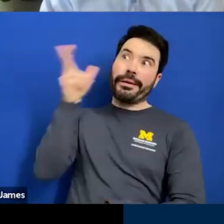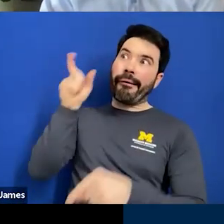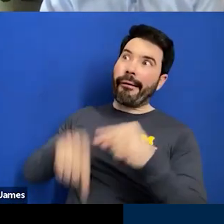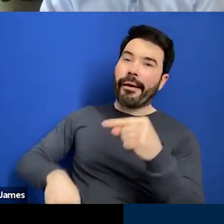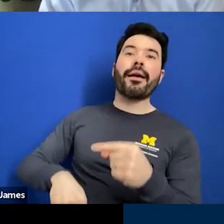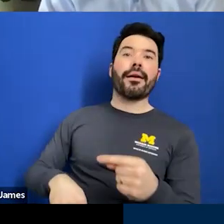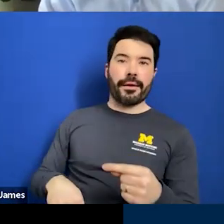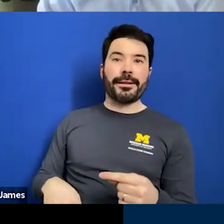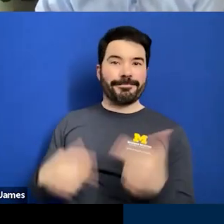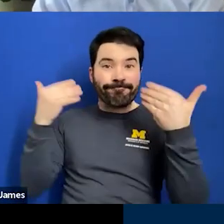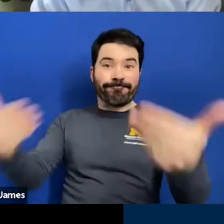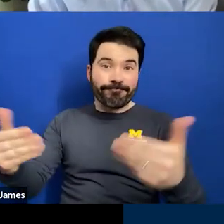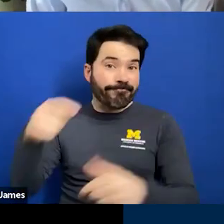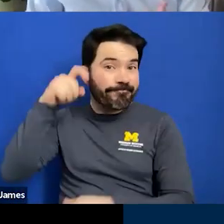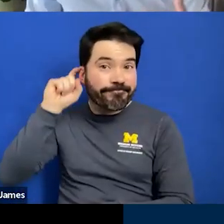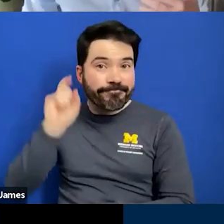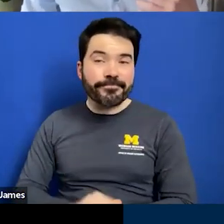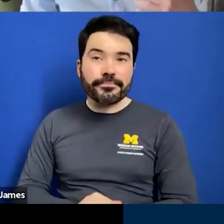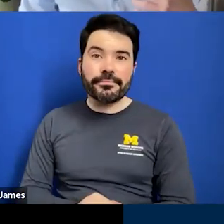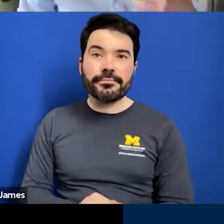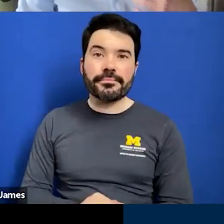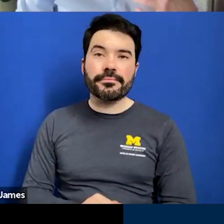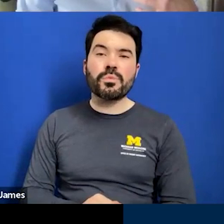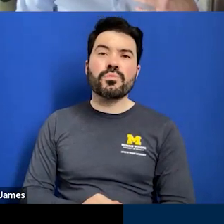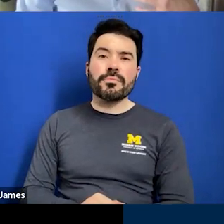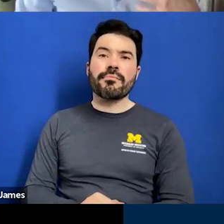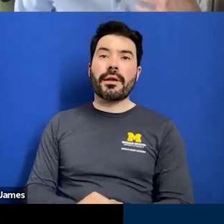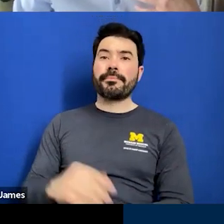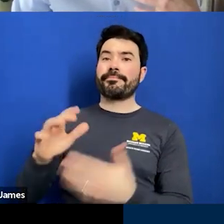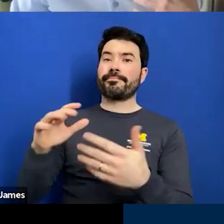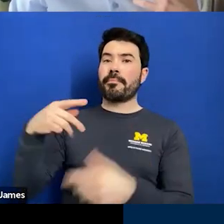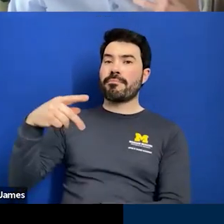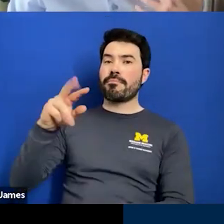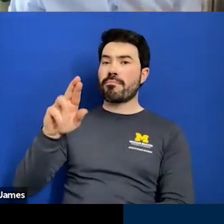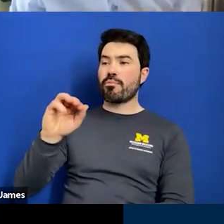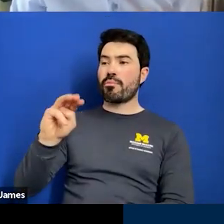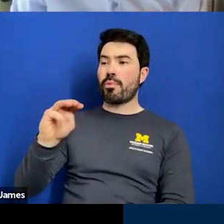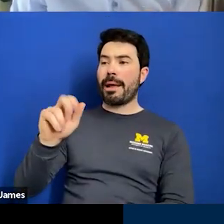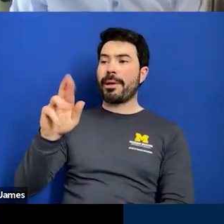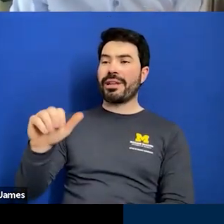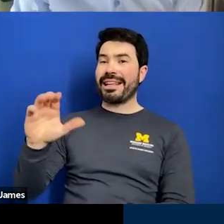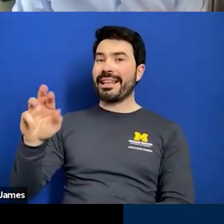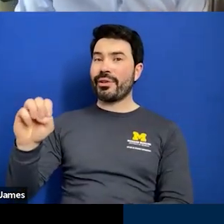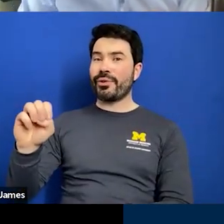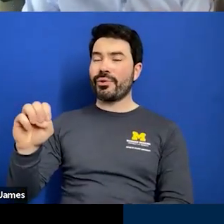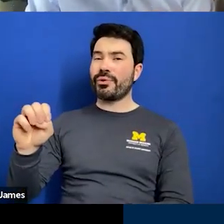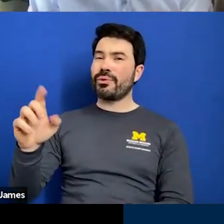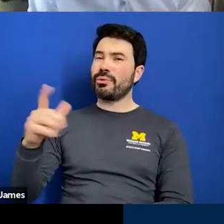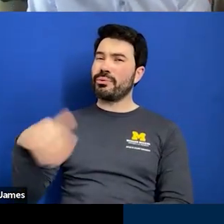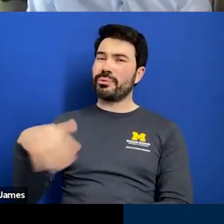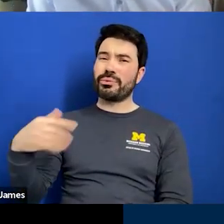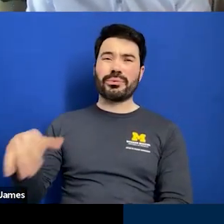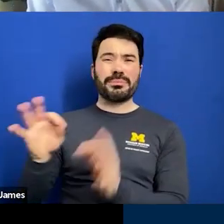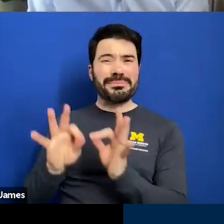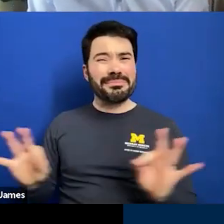Comorbidities. So primary care has a special role in coordinating